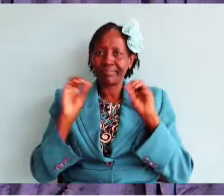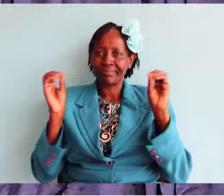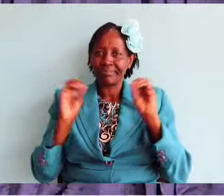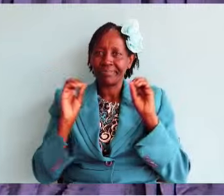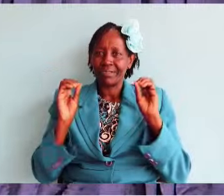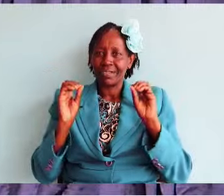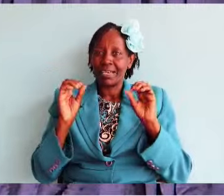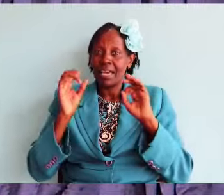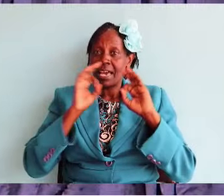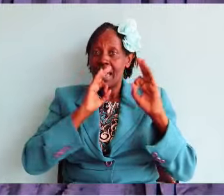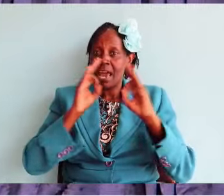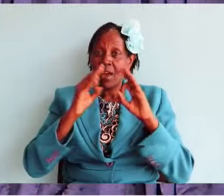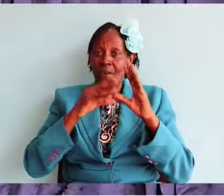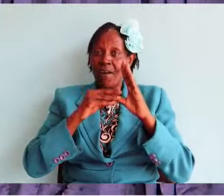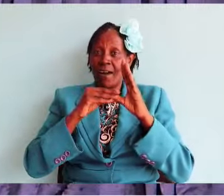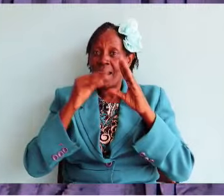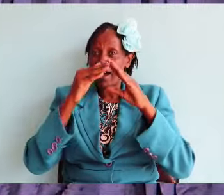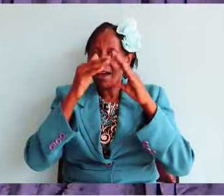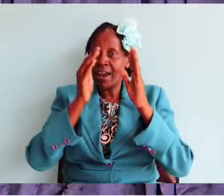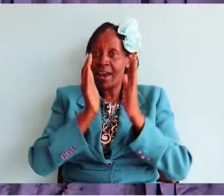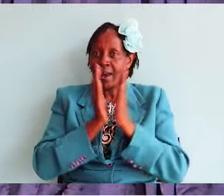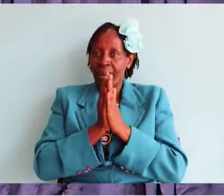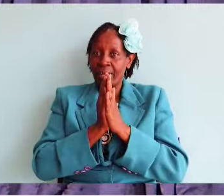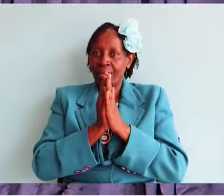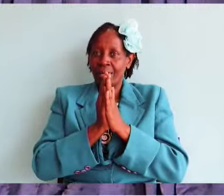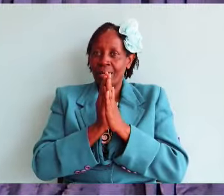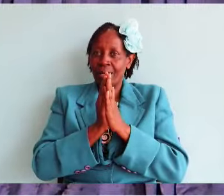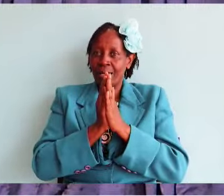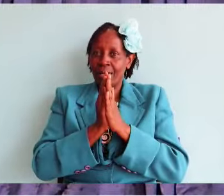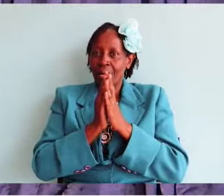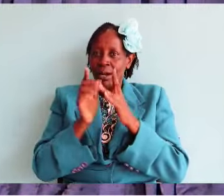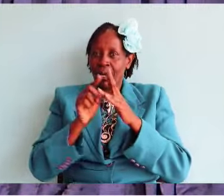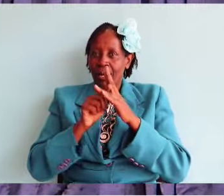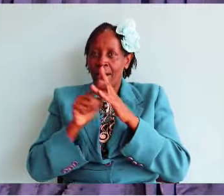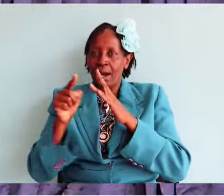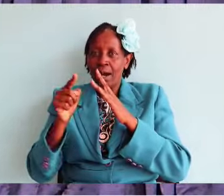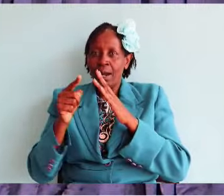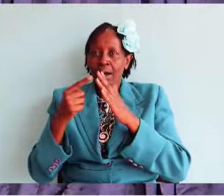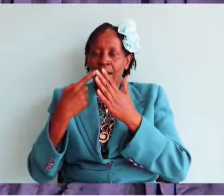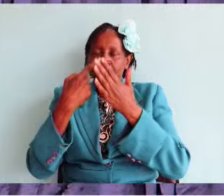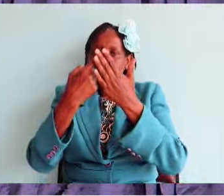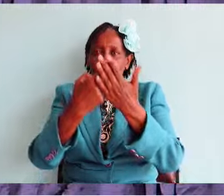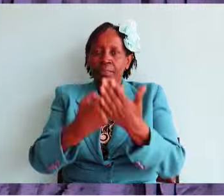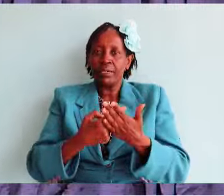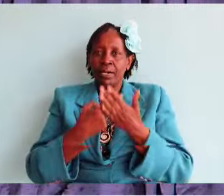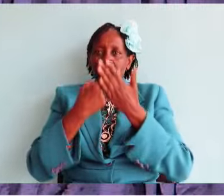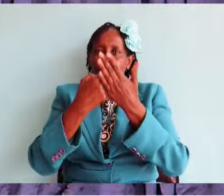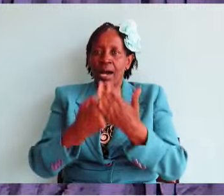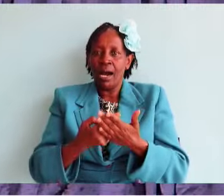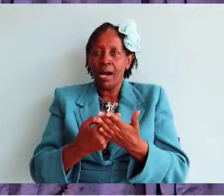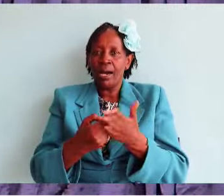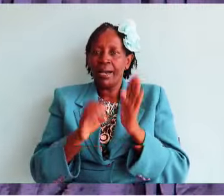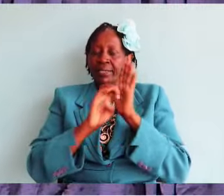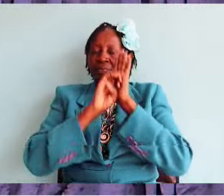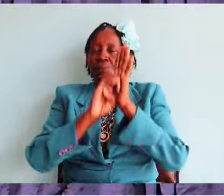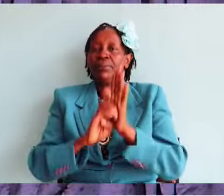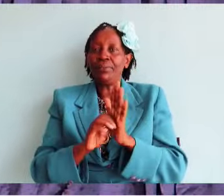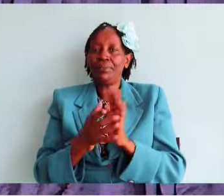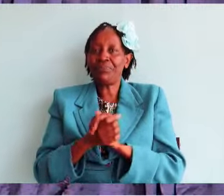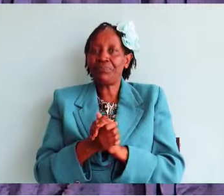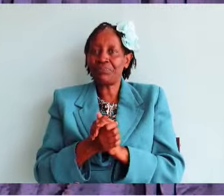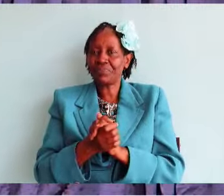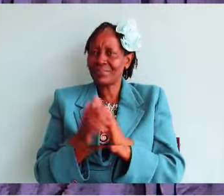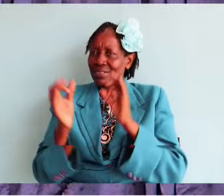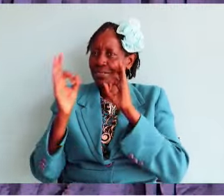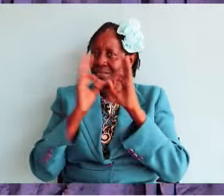here, many things will also go wrong. But by the way, take for instance, what will have happened if Moses